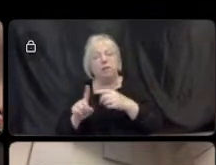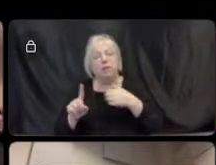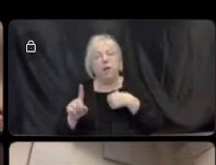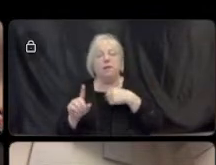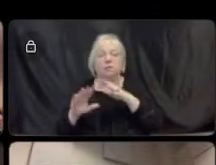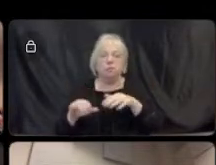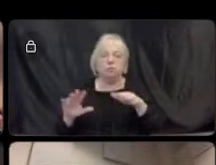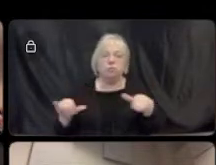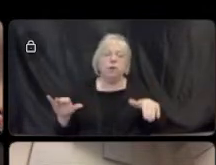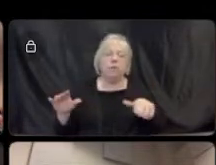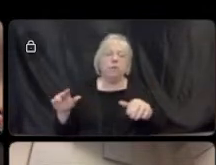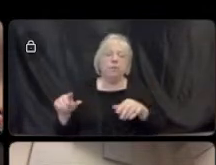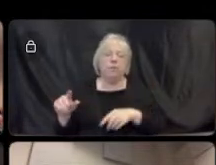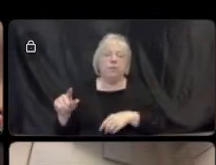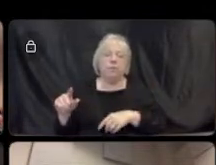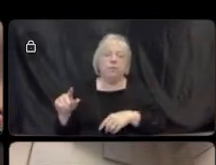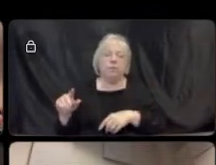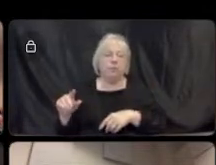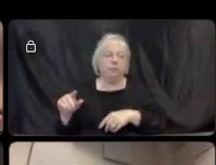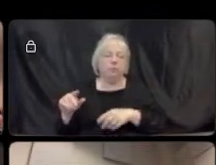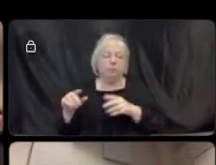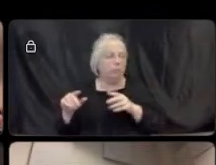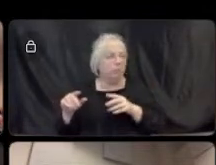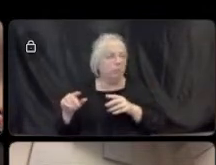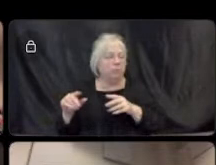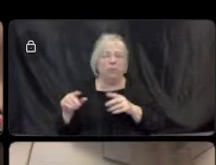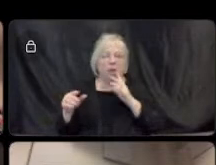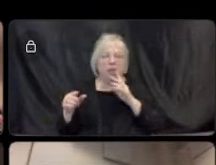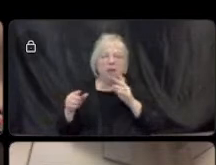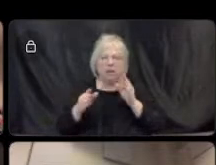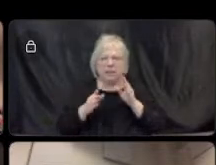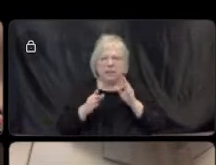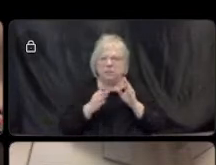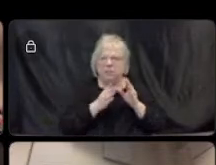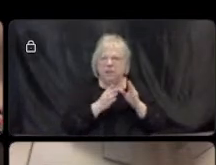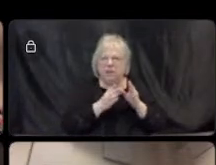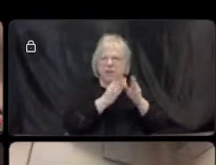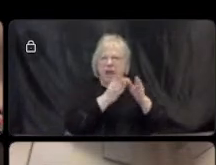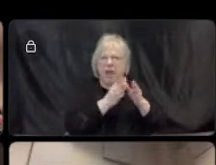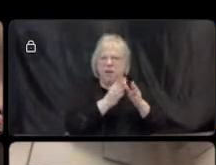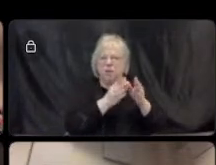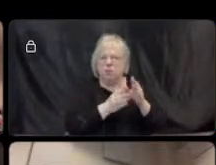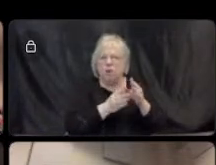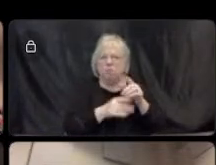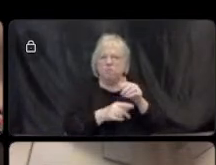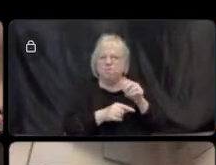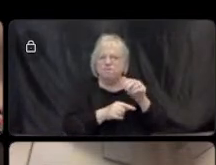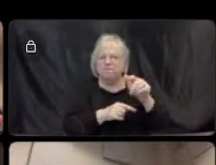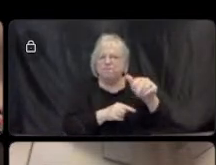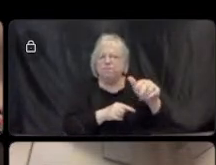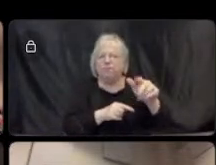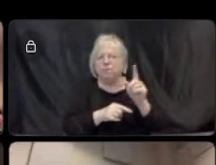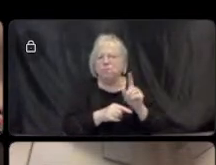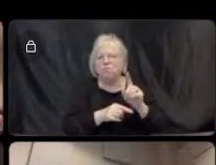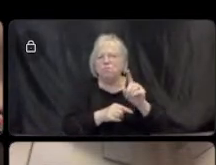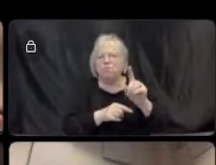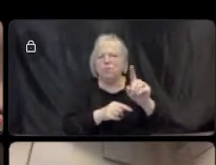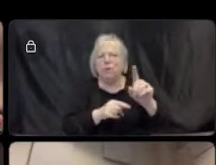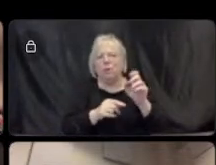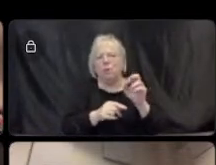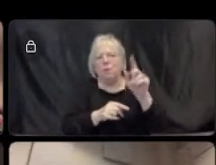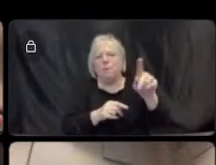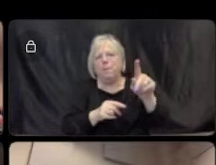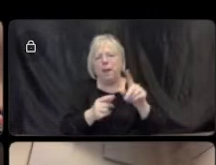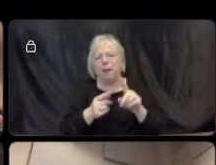that little side road there and going home into the back to